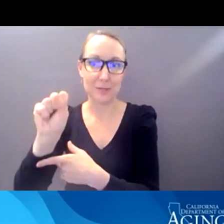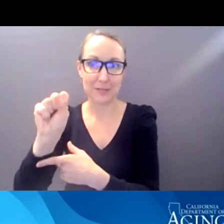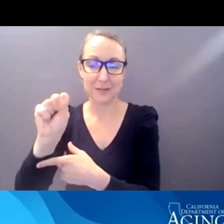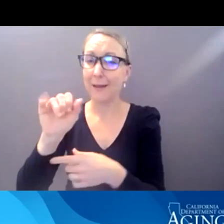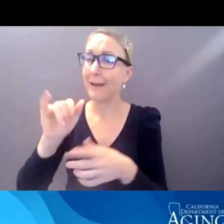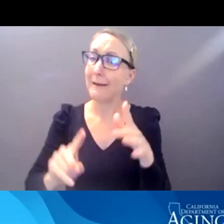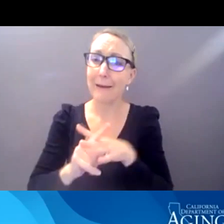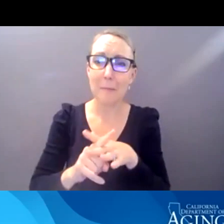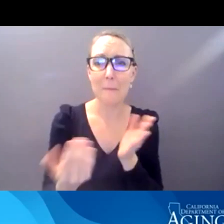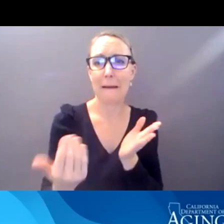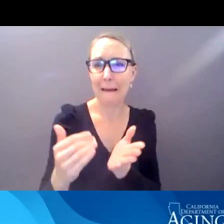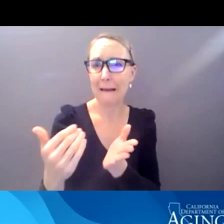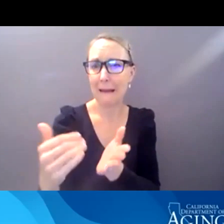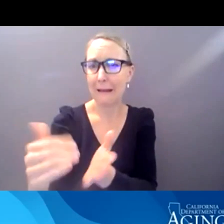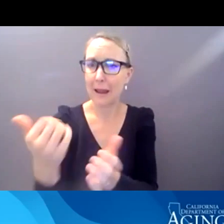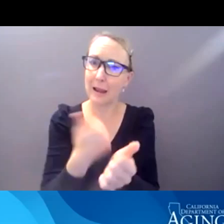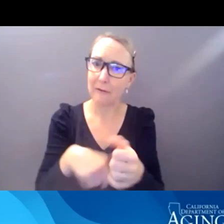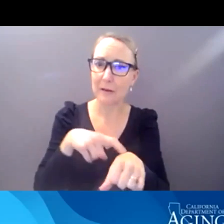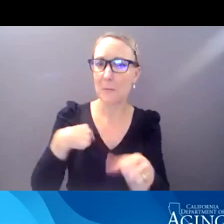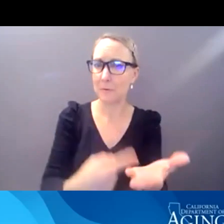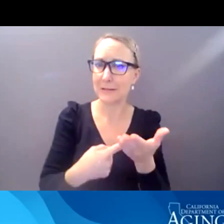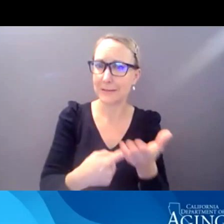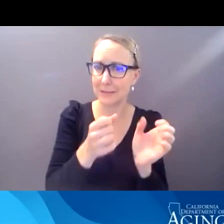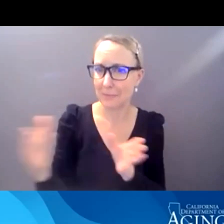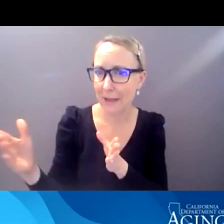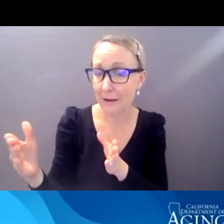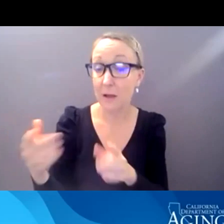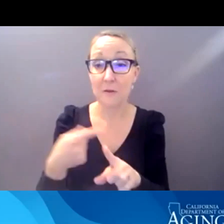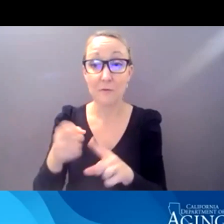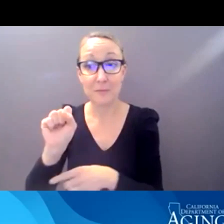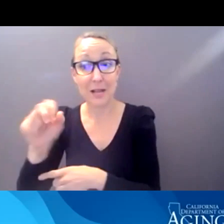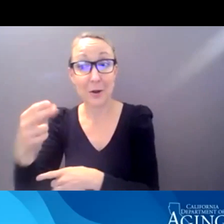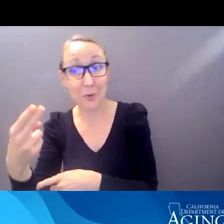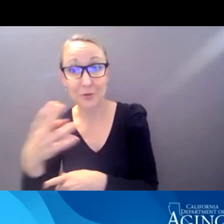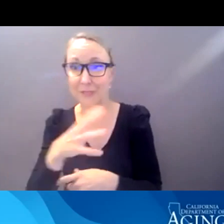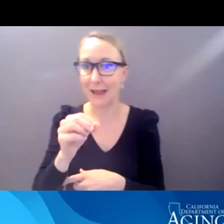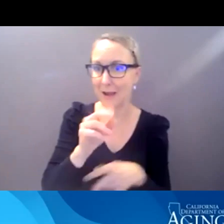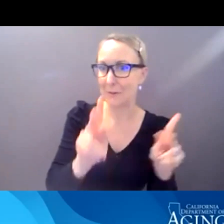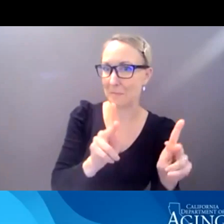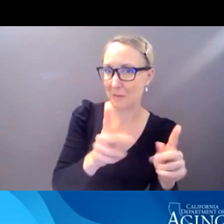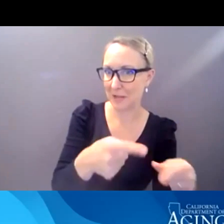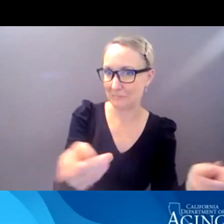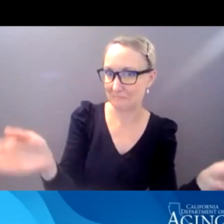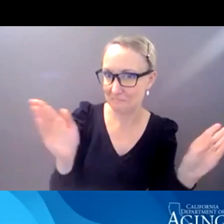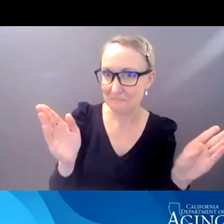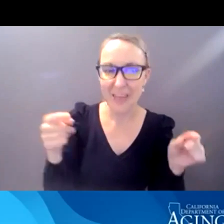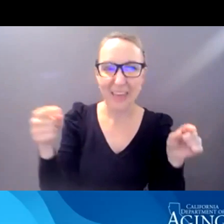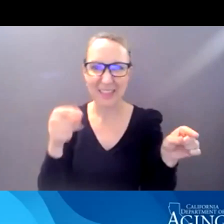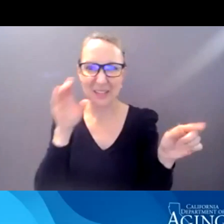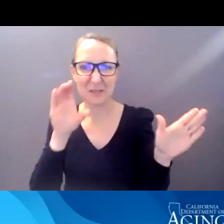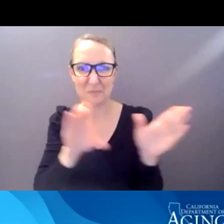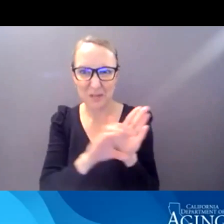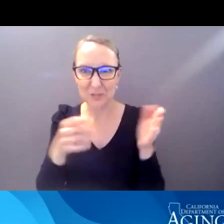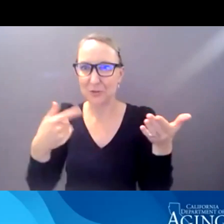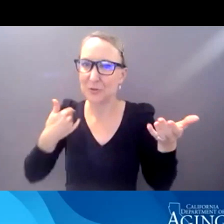in the Master Plan for Aging process from stakeholders and from the public. And this picture tries to capture why.